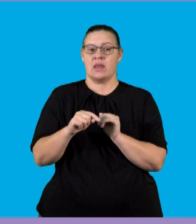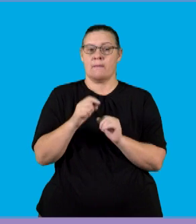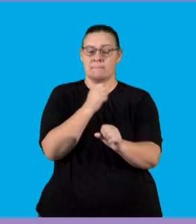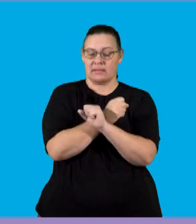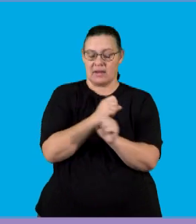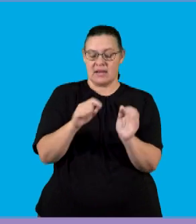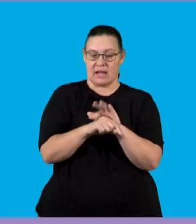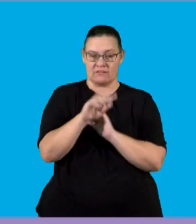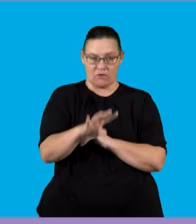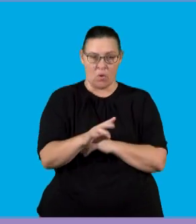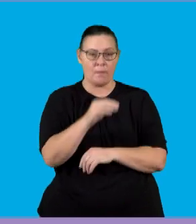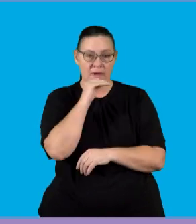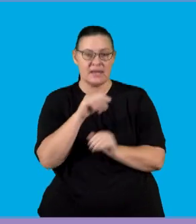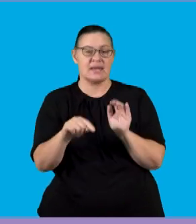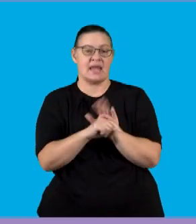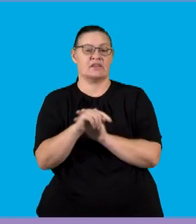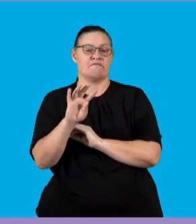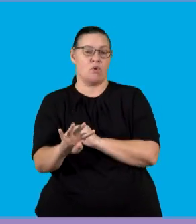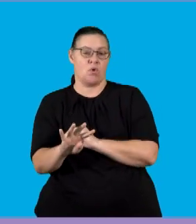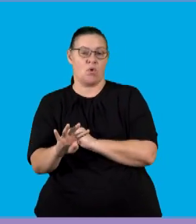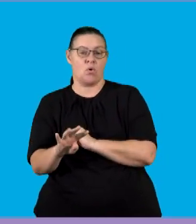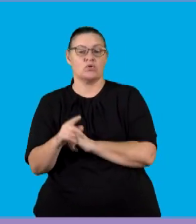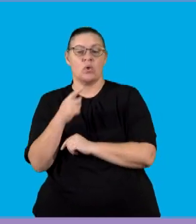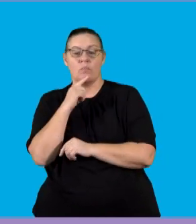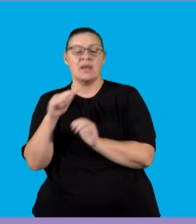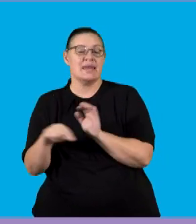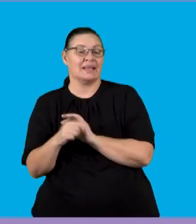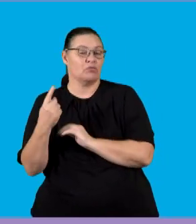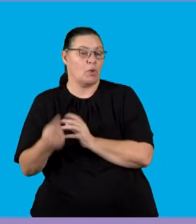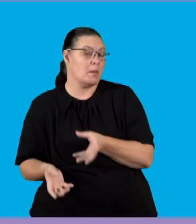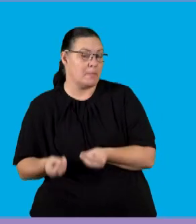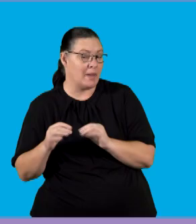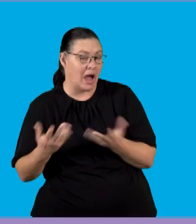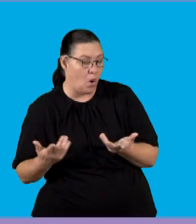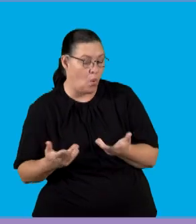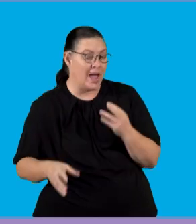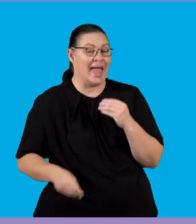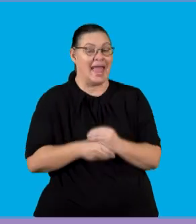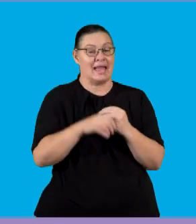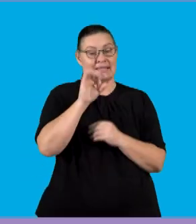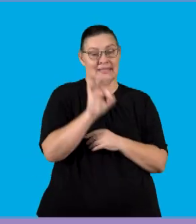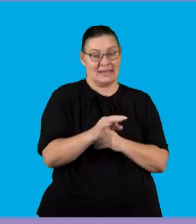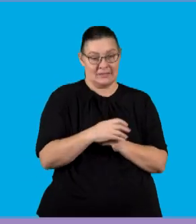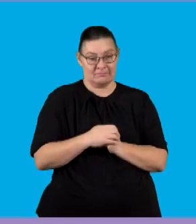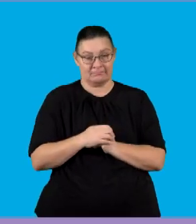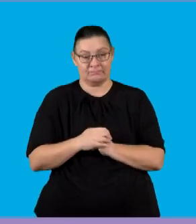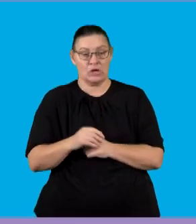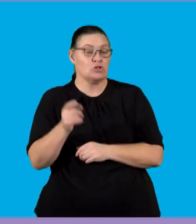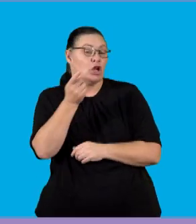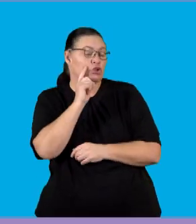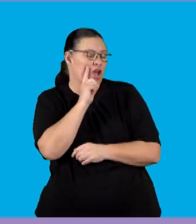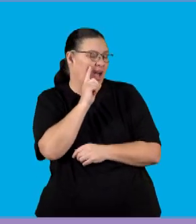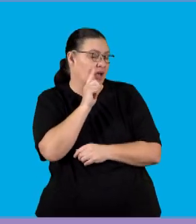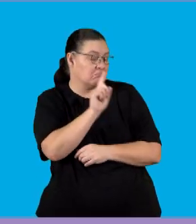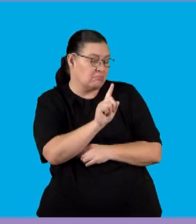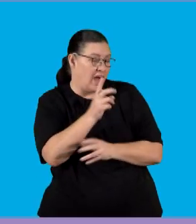-4. And how are we going to get to that -1? We are going to add 3. Let's use the second term just to check